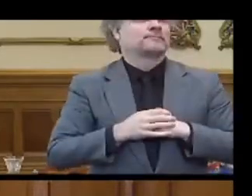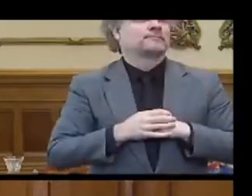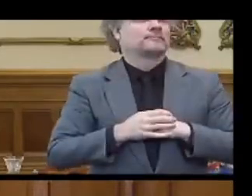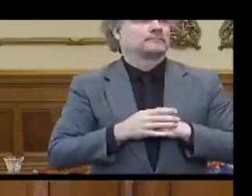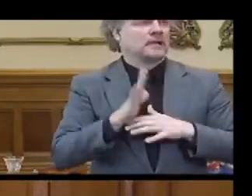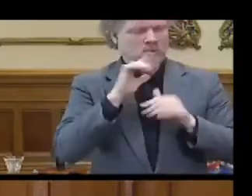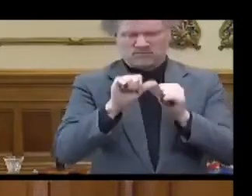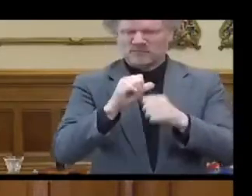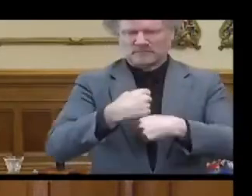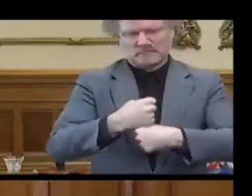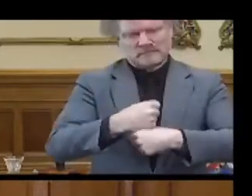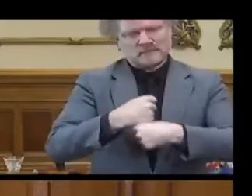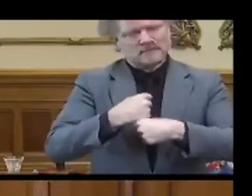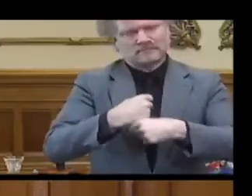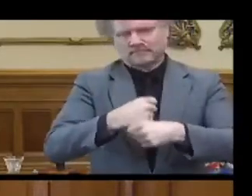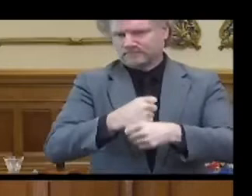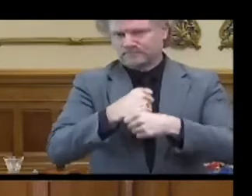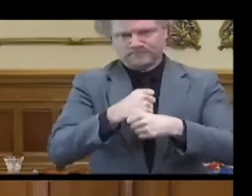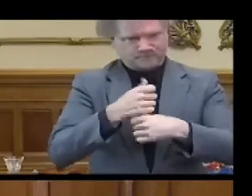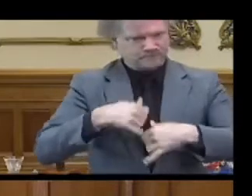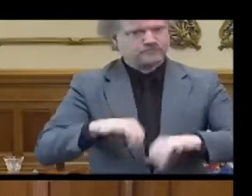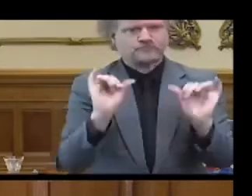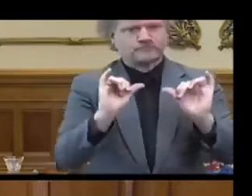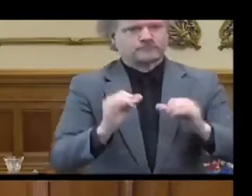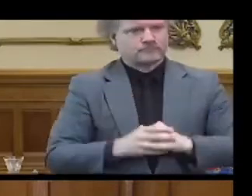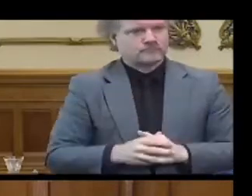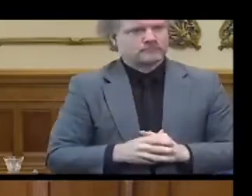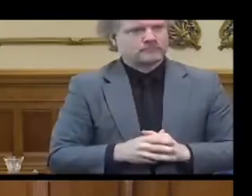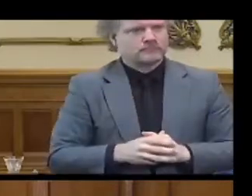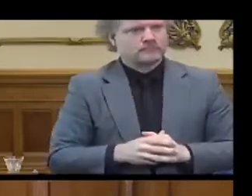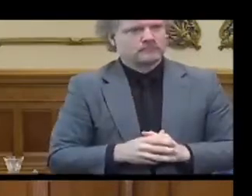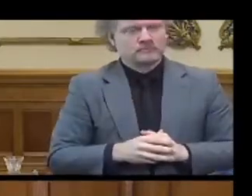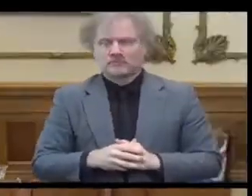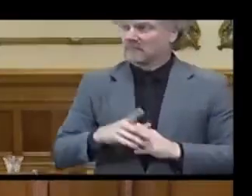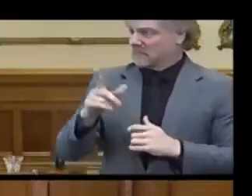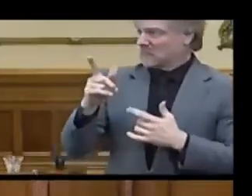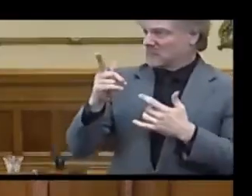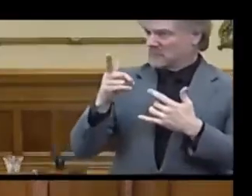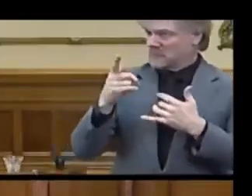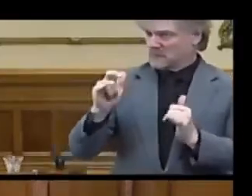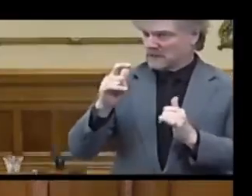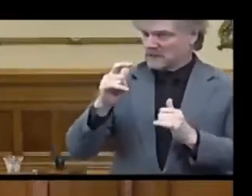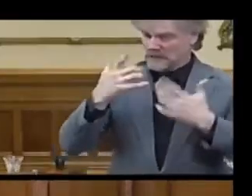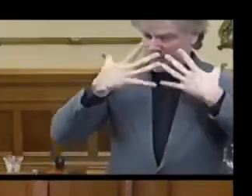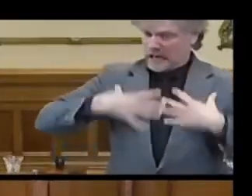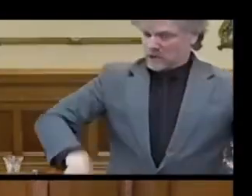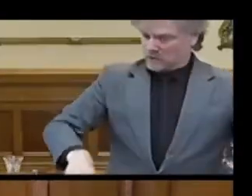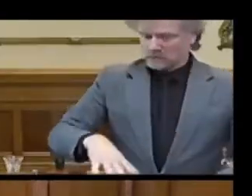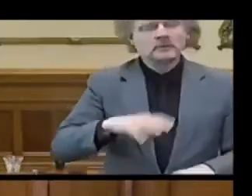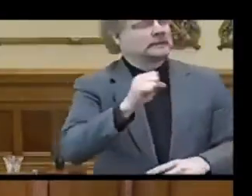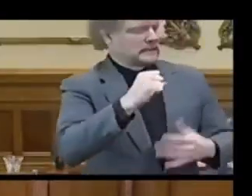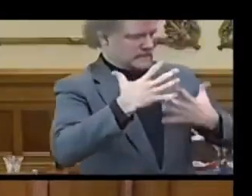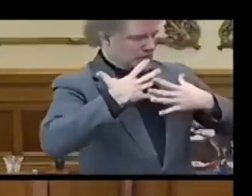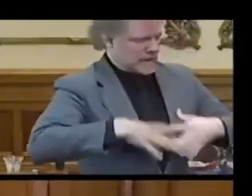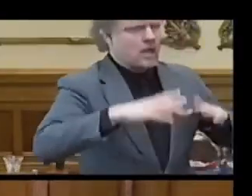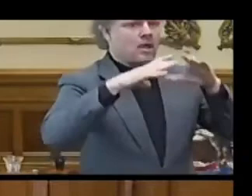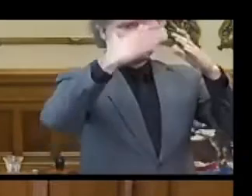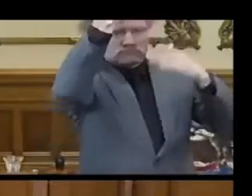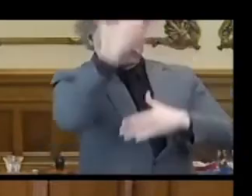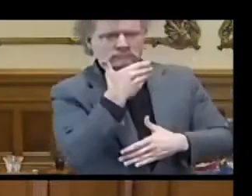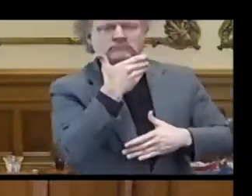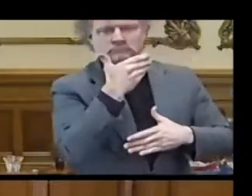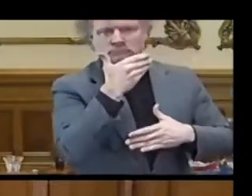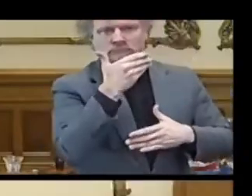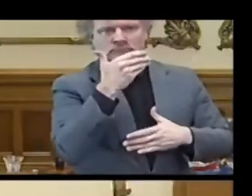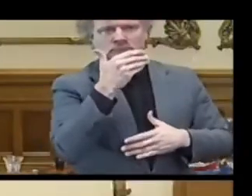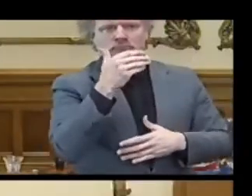continue to manufacture hand sanitizer, and so we're doing pretty good. Still doing our gowns too? You were doing Yes, doing gowns and masks and face shields. Perfect.